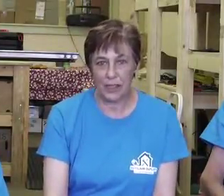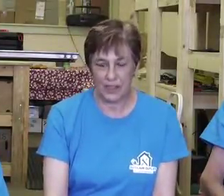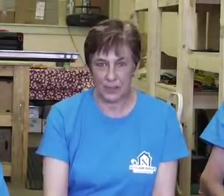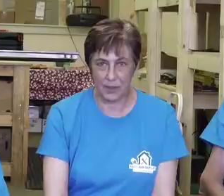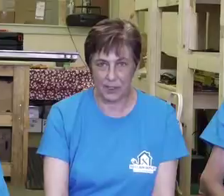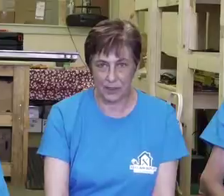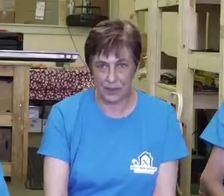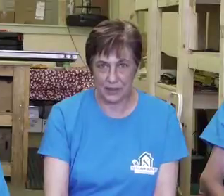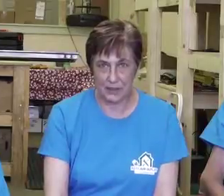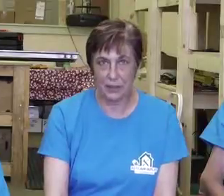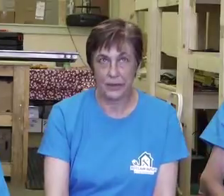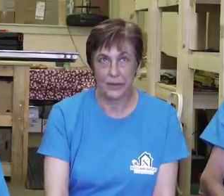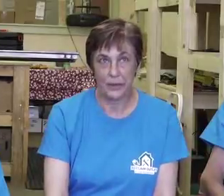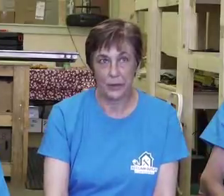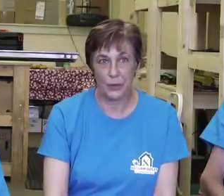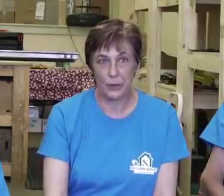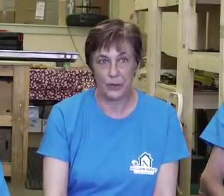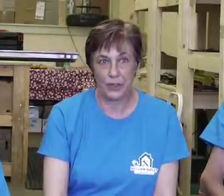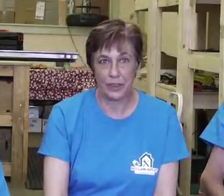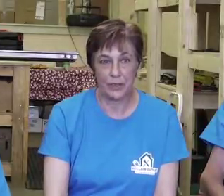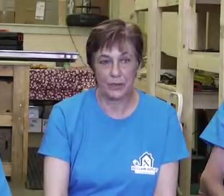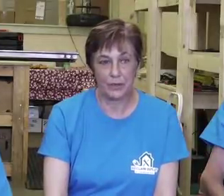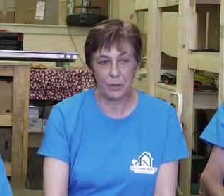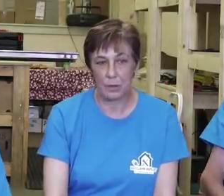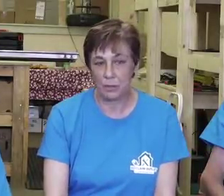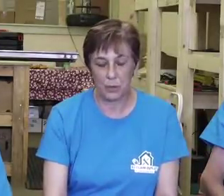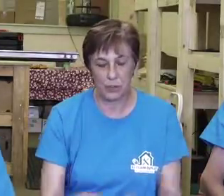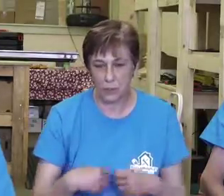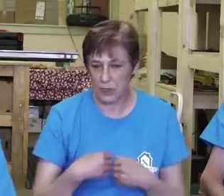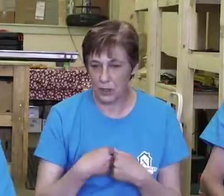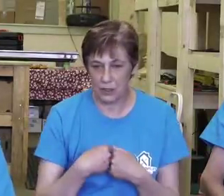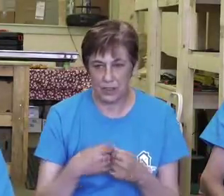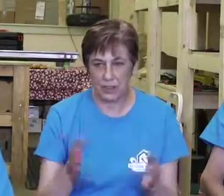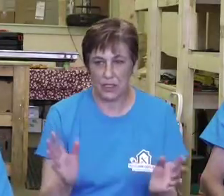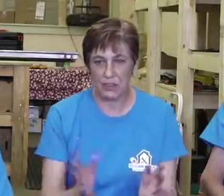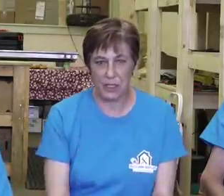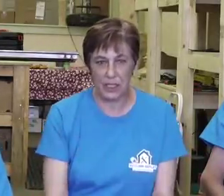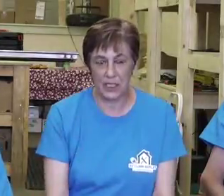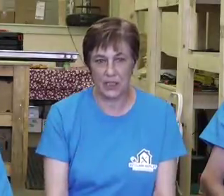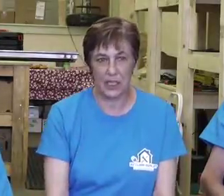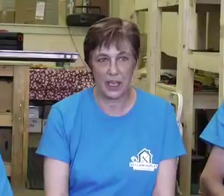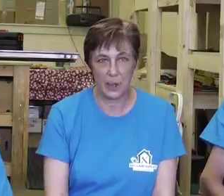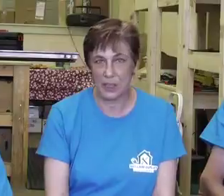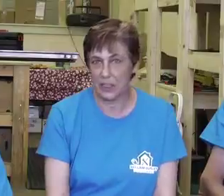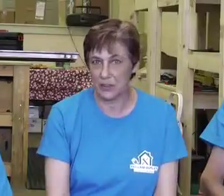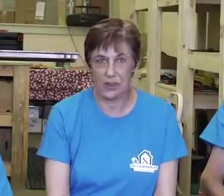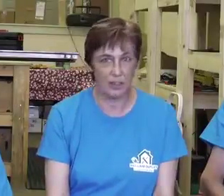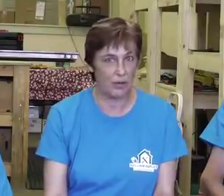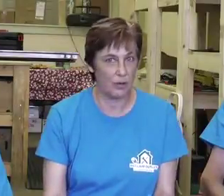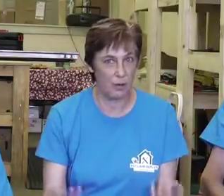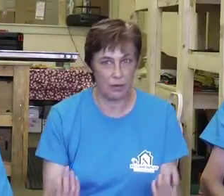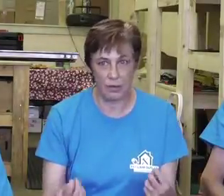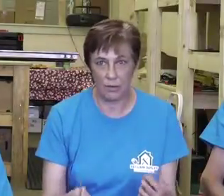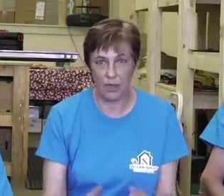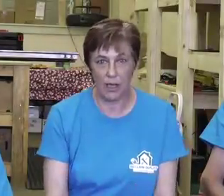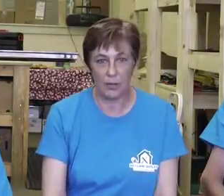look at something like this? So we started, we just put a notice out to everybody and said, anybody interested